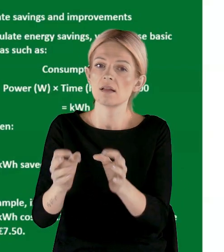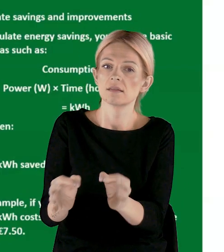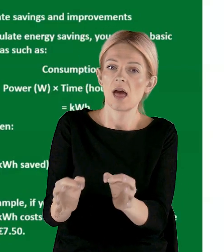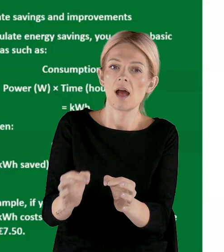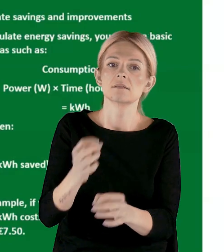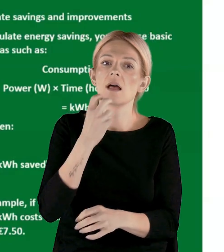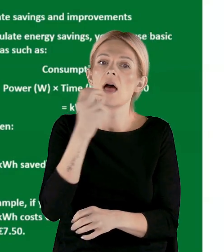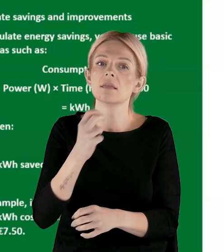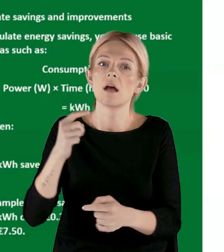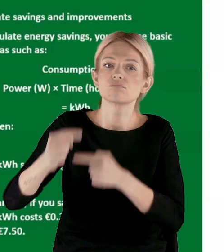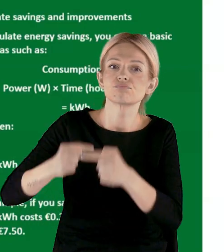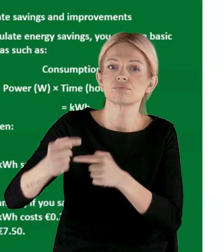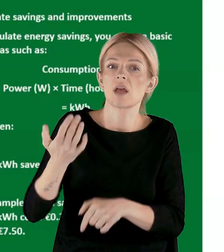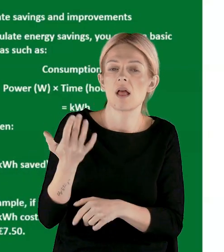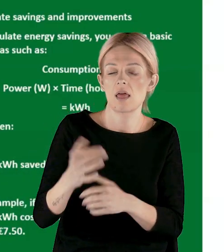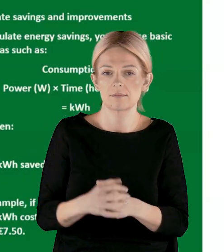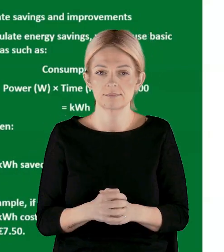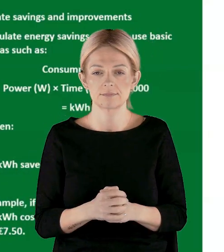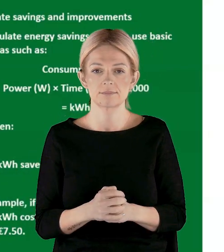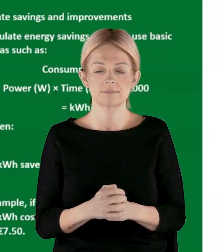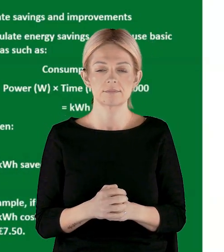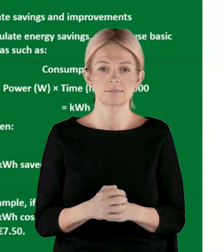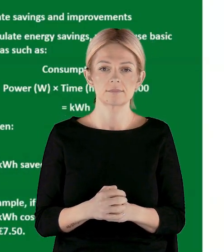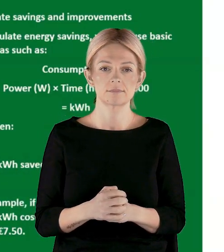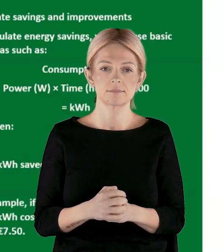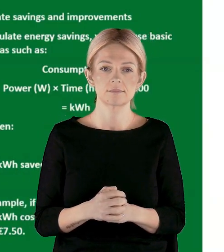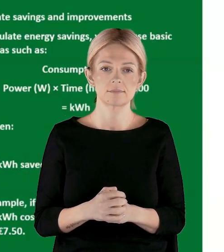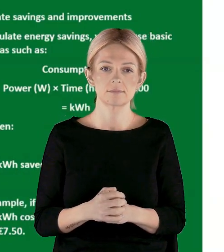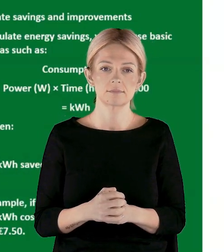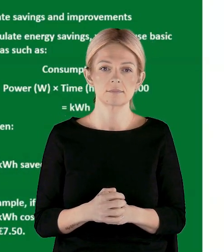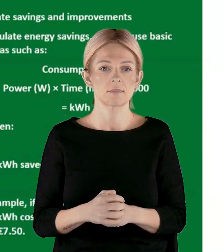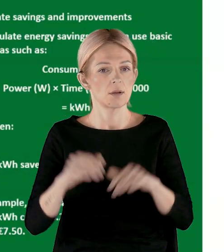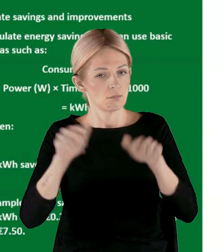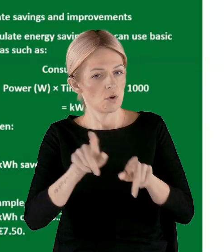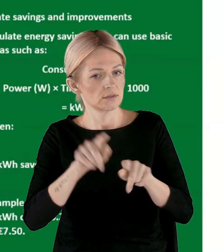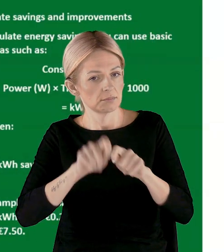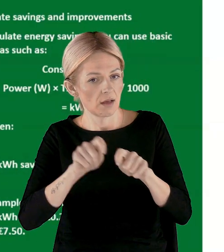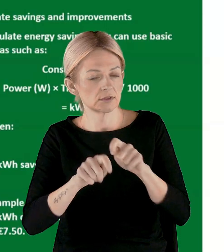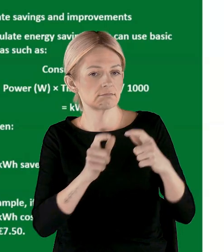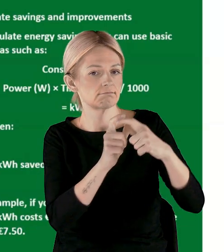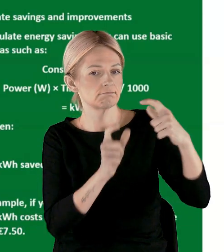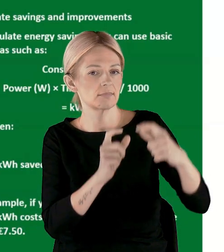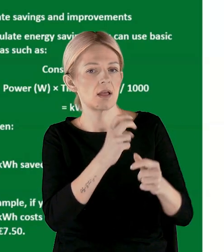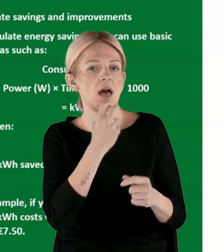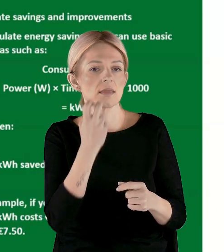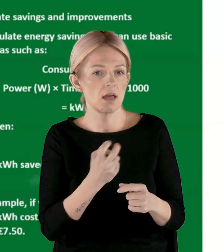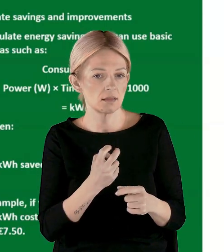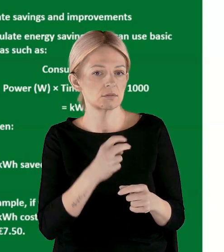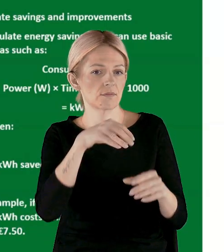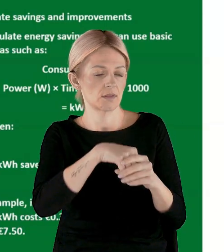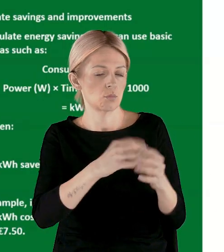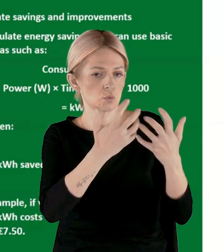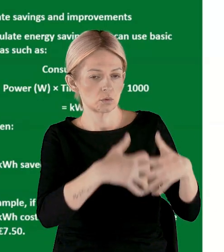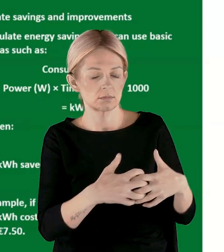energy labels that we can check. So for example, when we buy a light bulb, we can check the class energy of